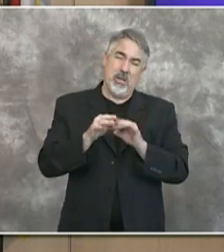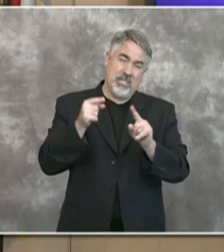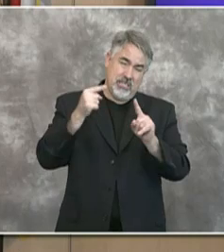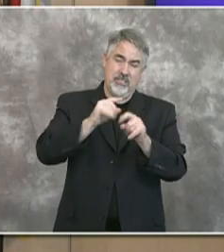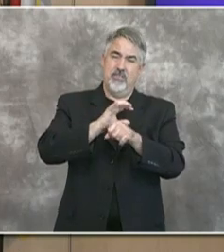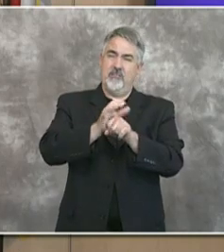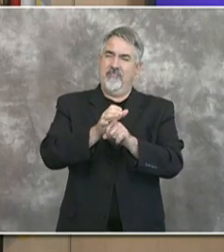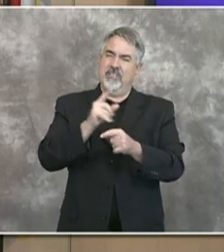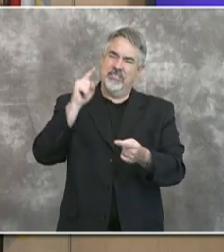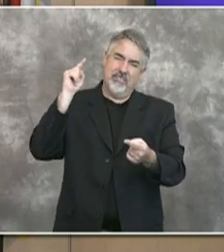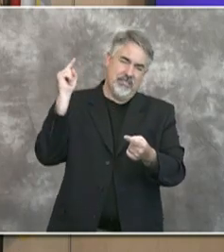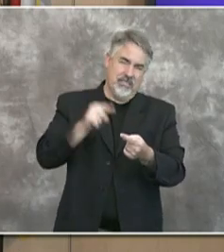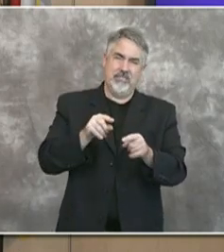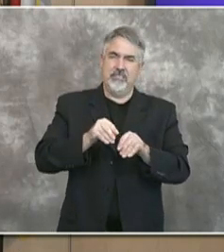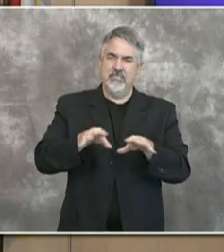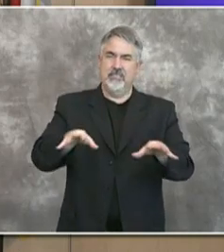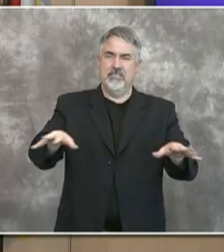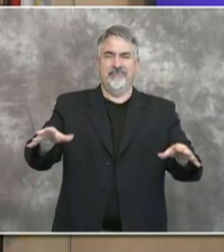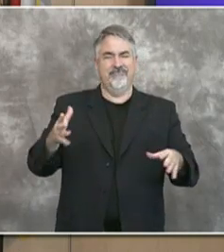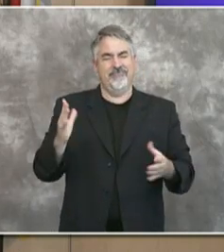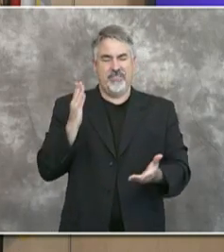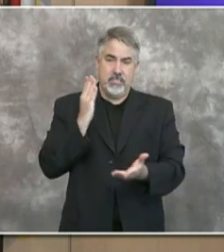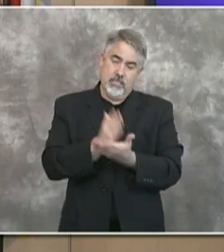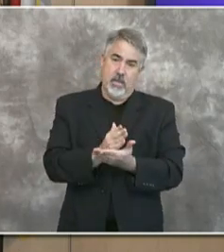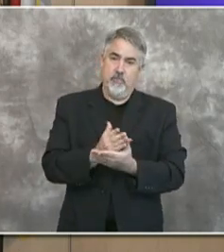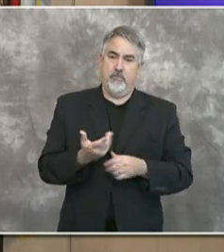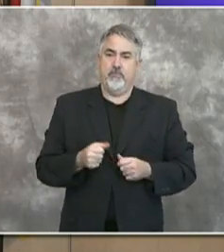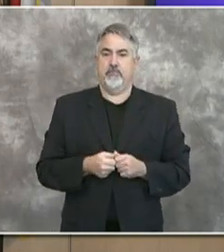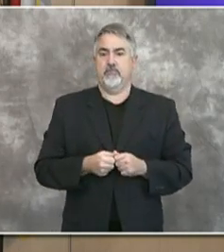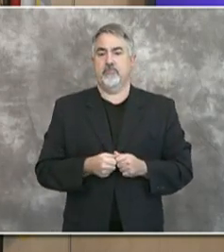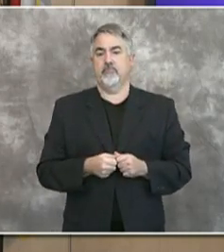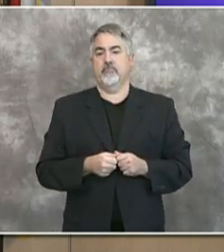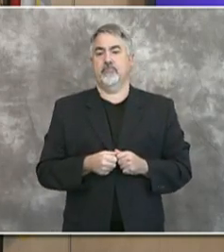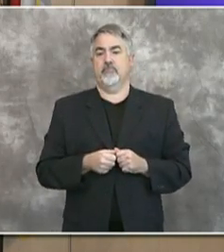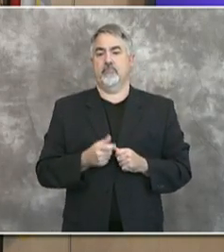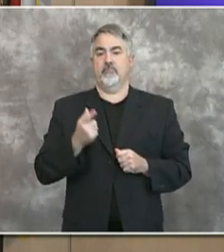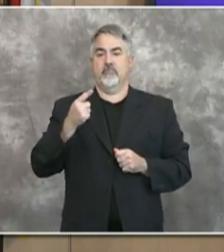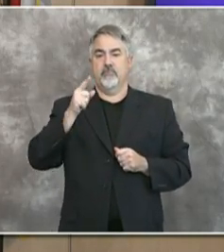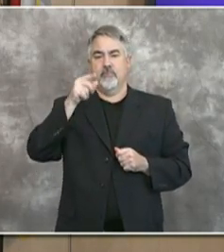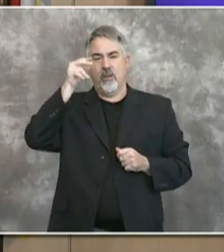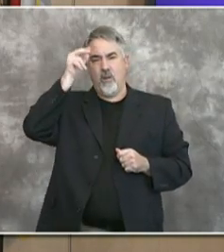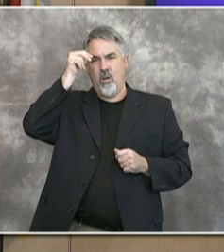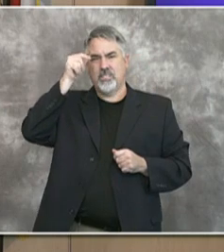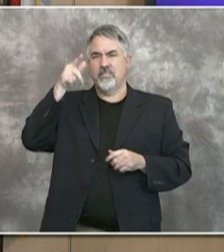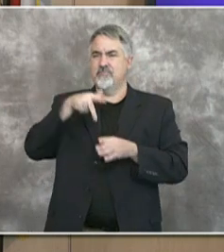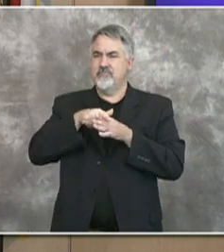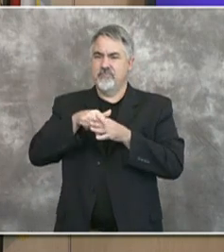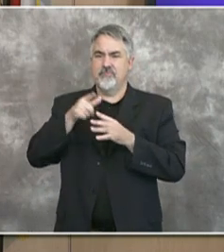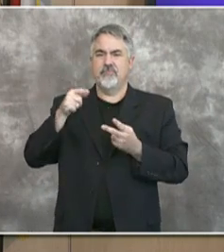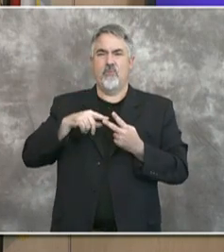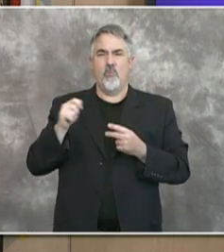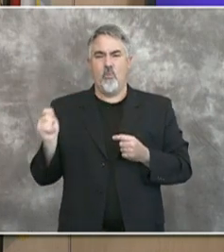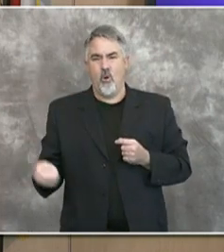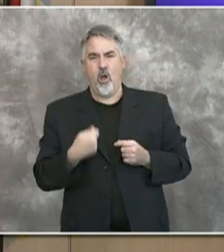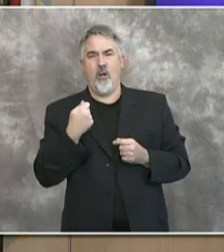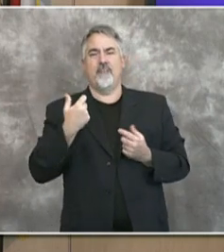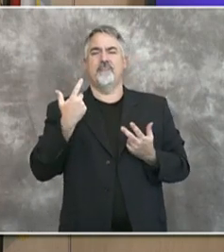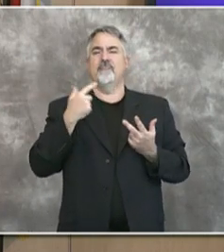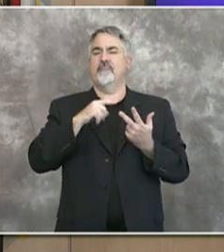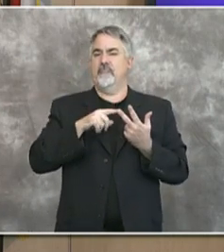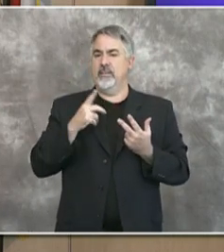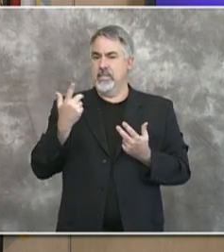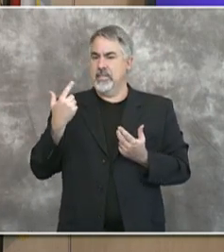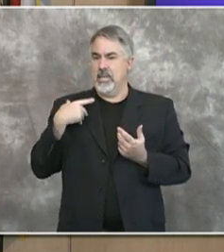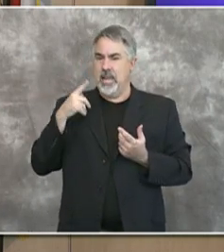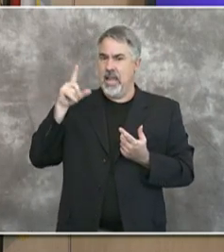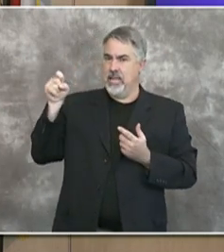golf courses, equestrian centers, things like this. We have requested clarification from the state in terms of what